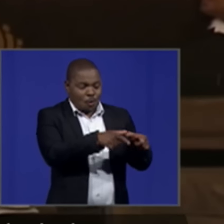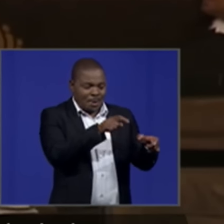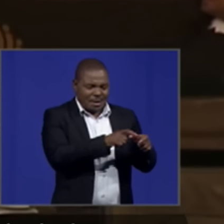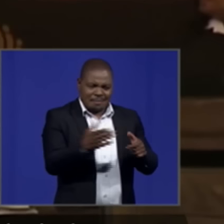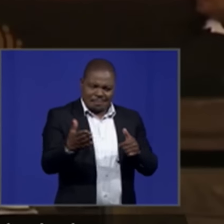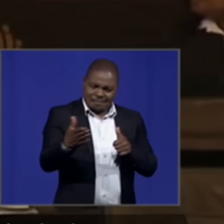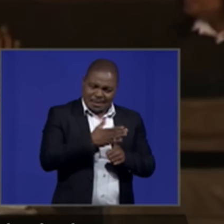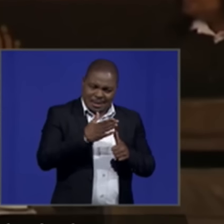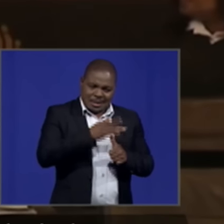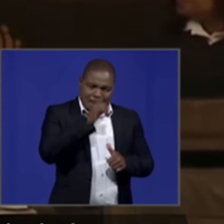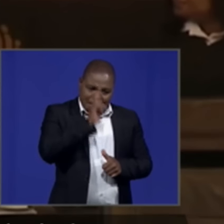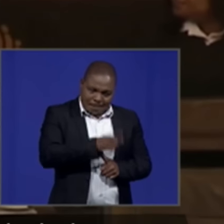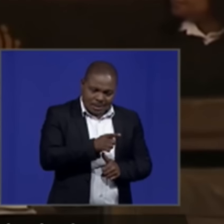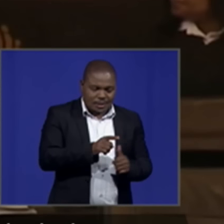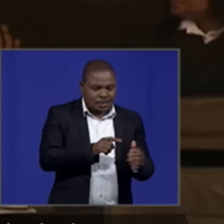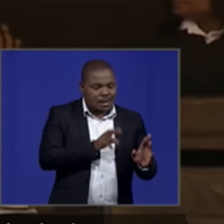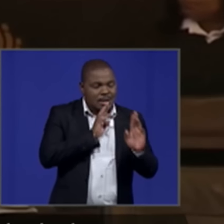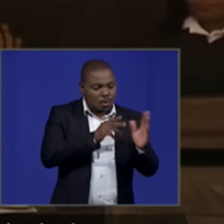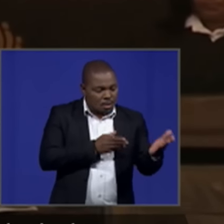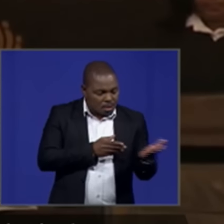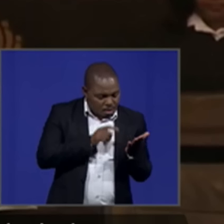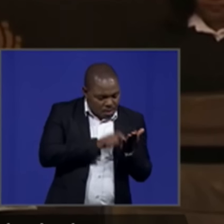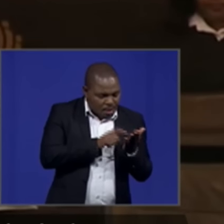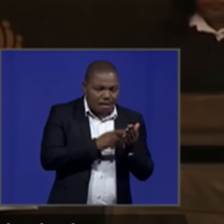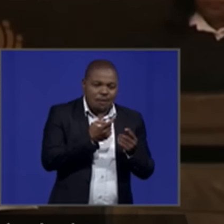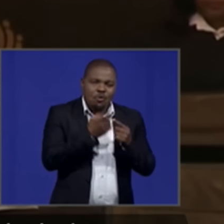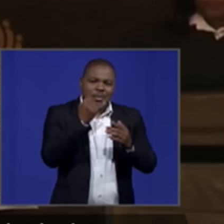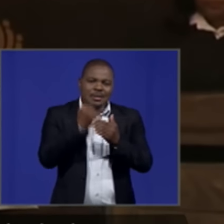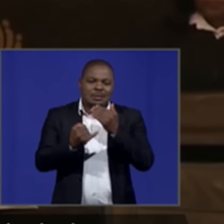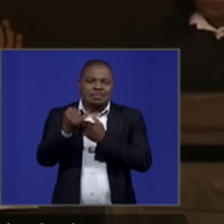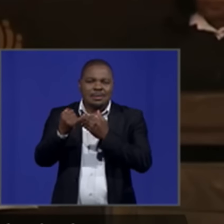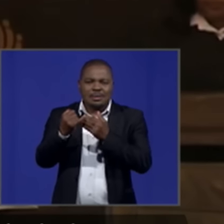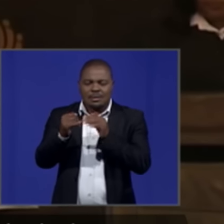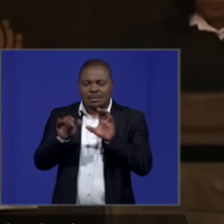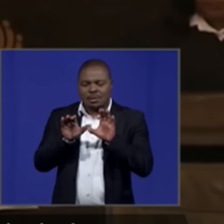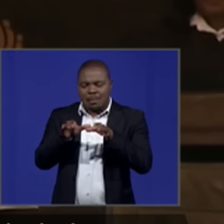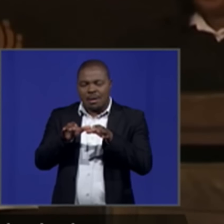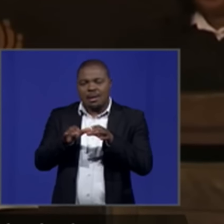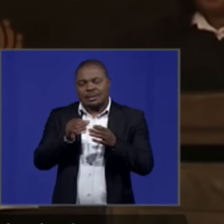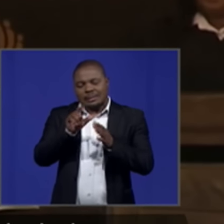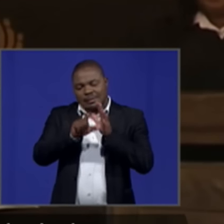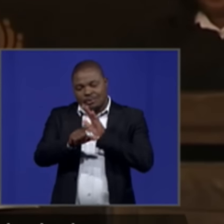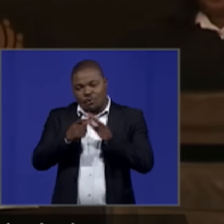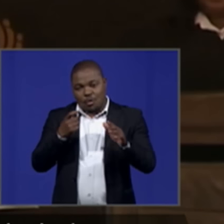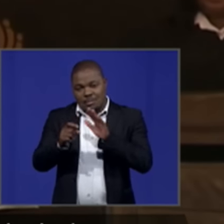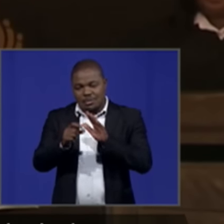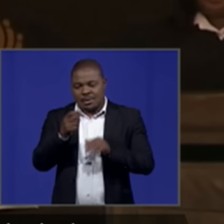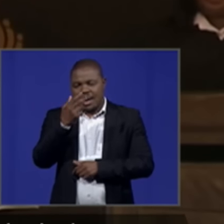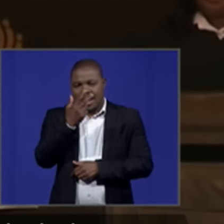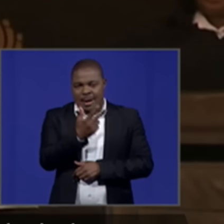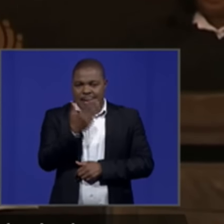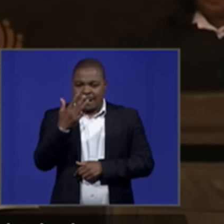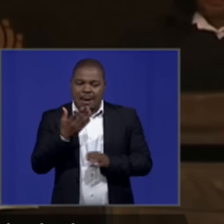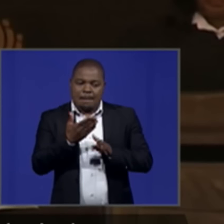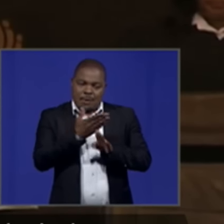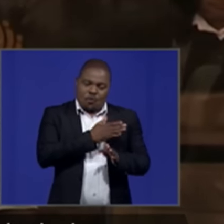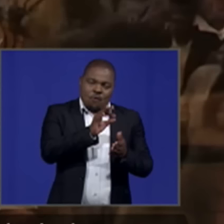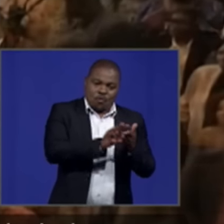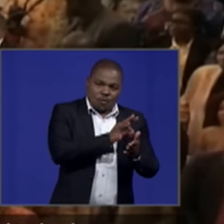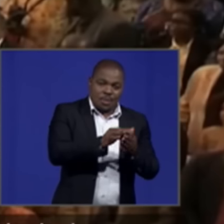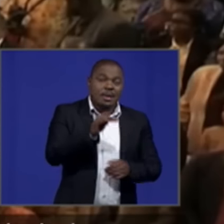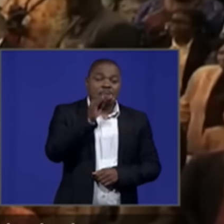e sekaseke diphitlhelelo tsa pegelo ya phanele ikemetseng ya section 89 pele e vouta se ya gore melawana